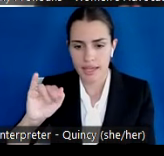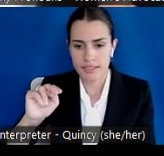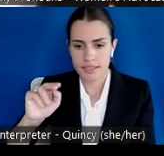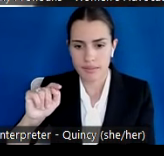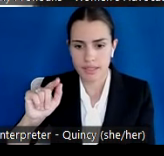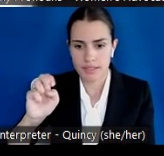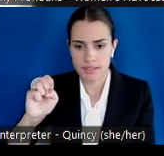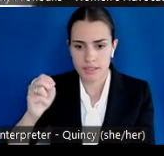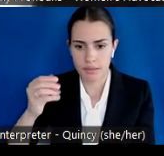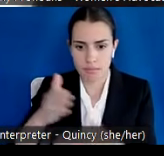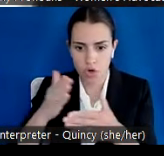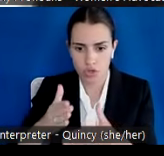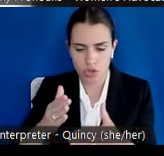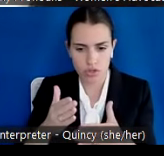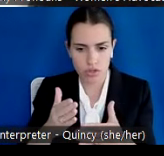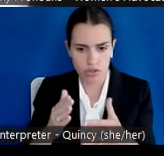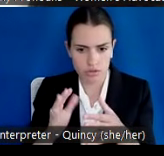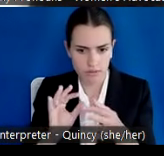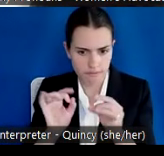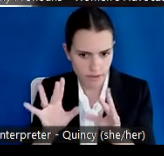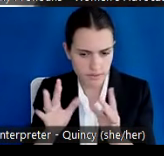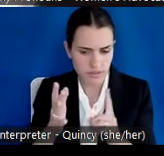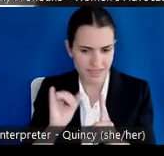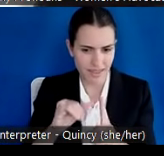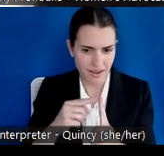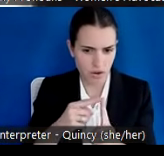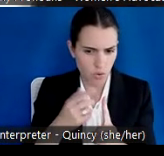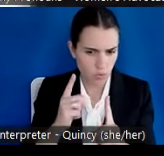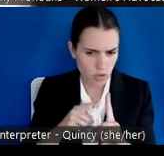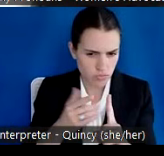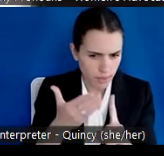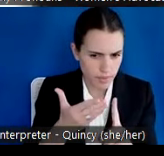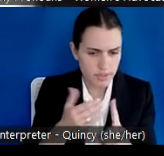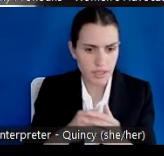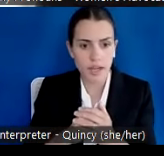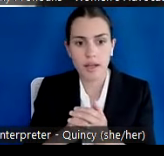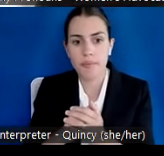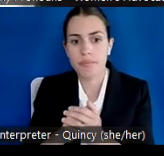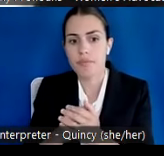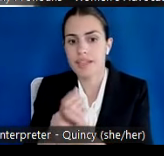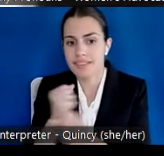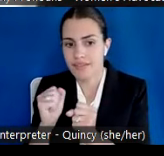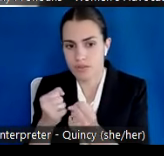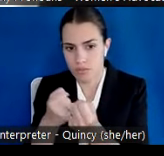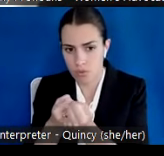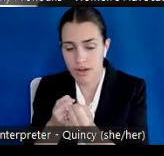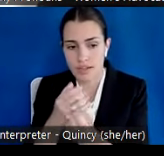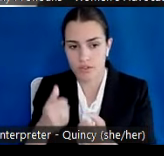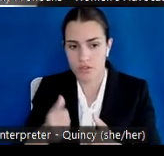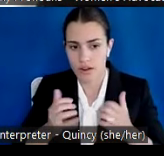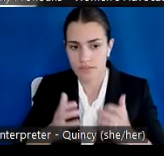recommendations, discuss safety and support planning for LGBTQIA+ survivors, and engage on how to promote healthy